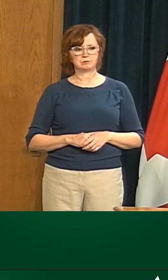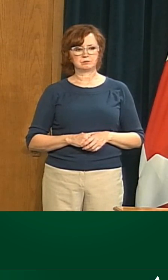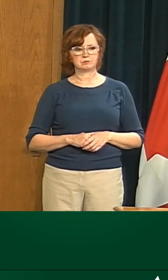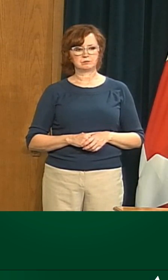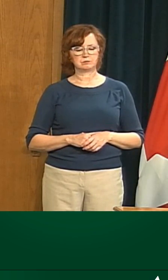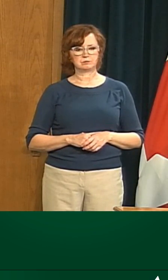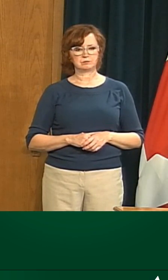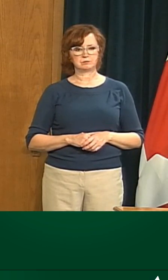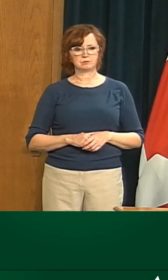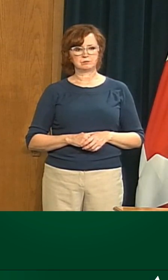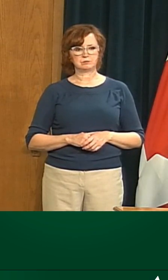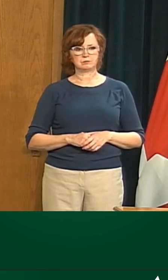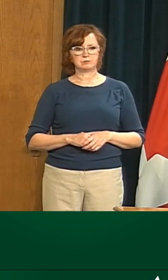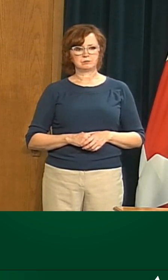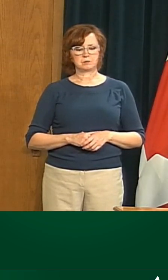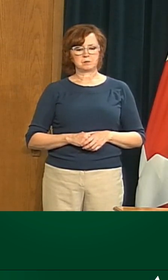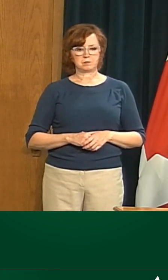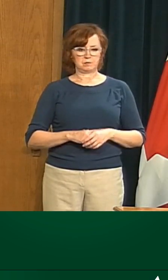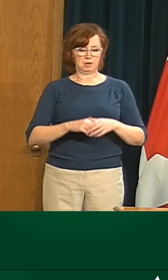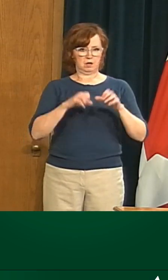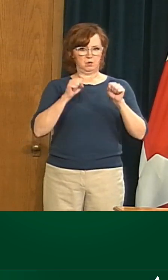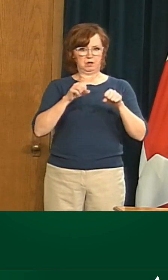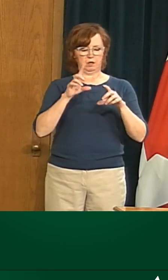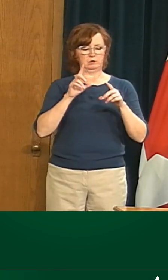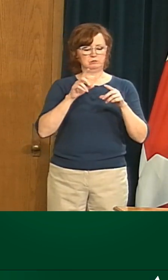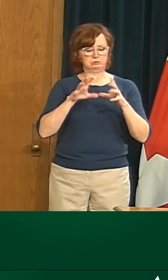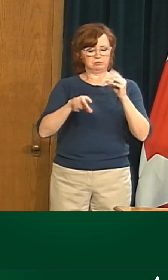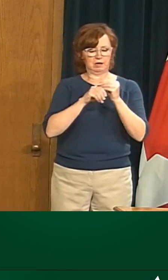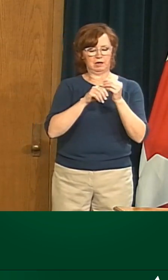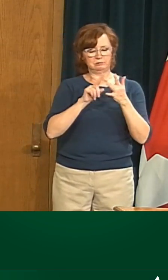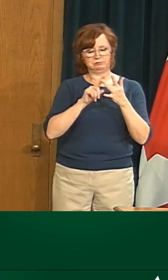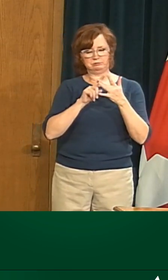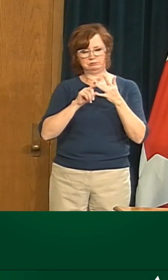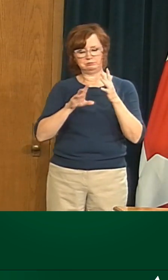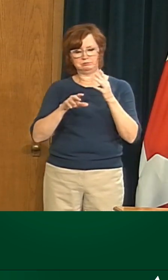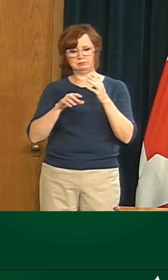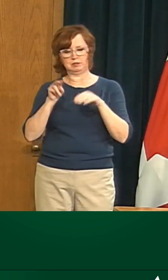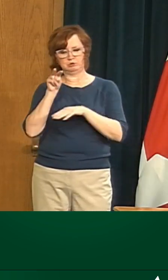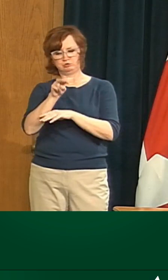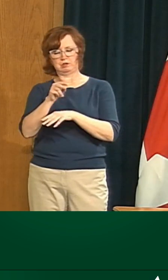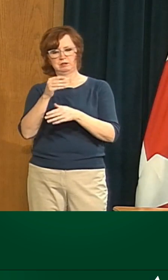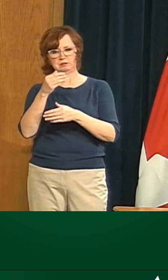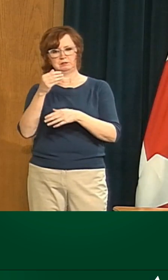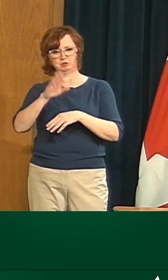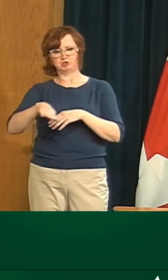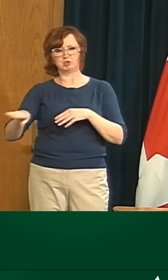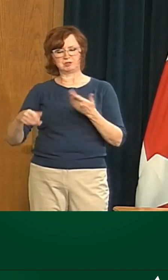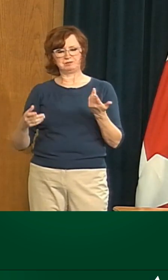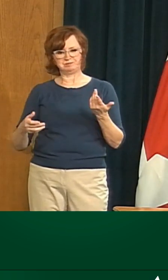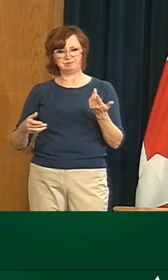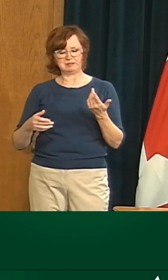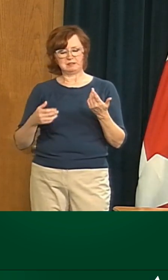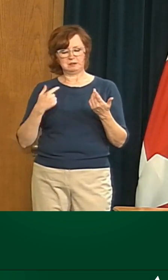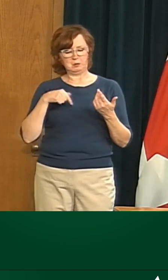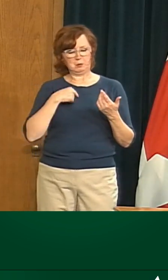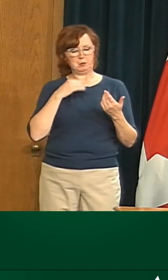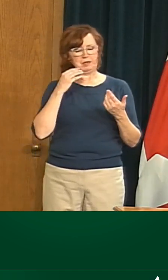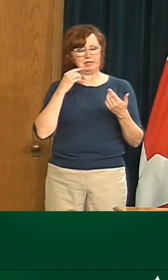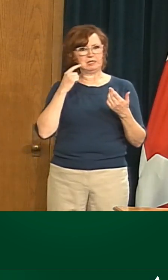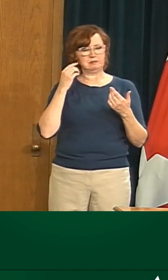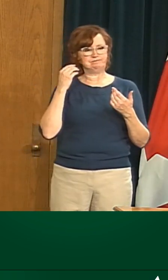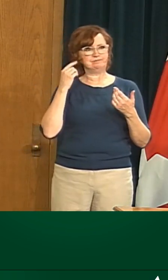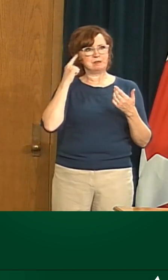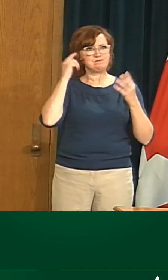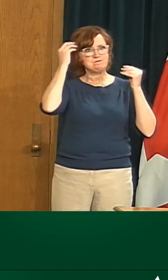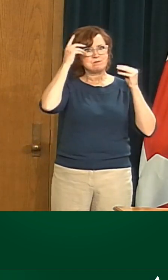speak, but most certainly that is one thing that is on our mind as we reopen phases of our economy, and we're hopeful we'll